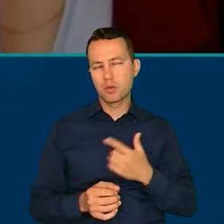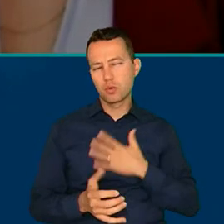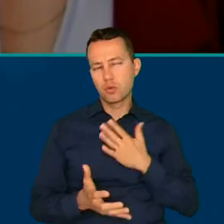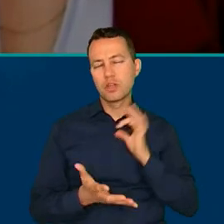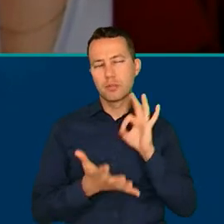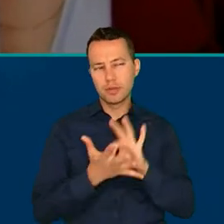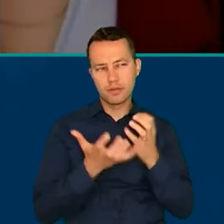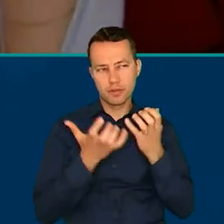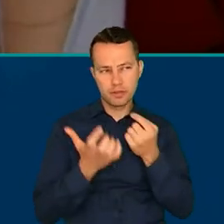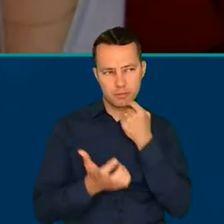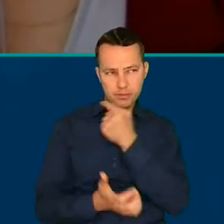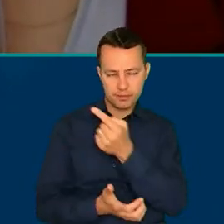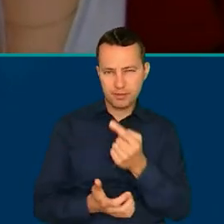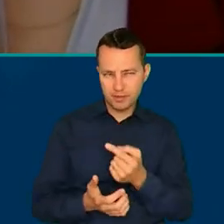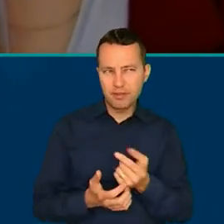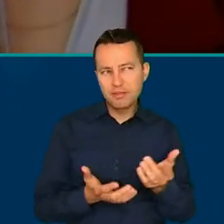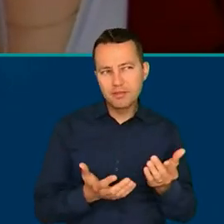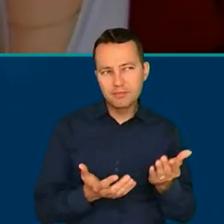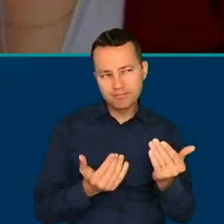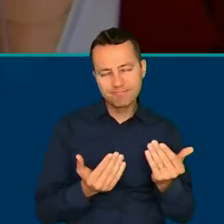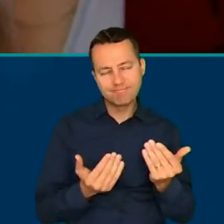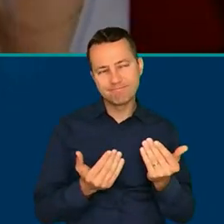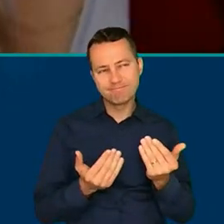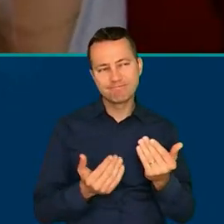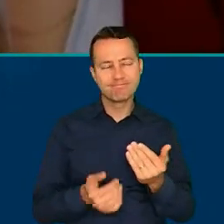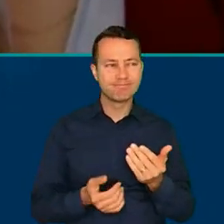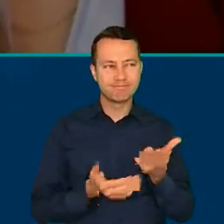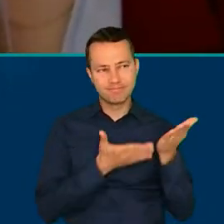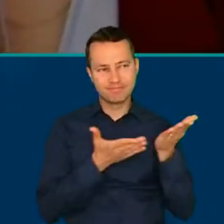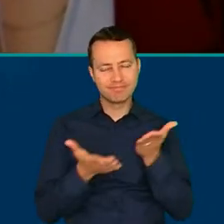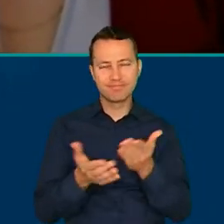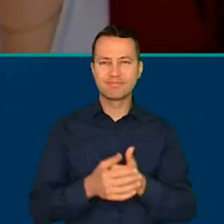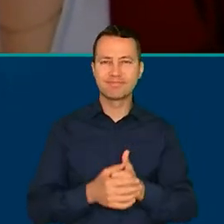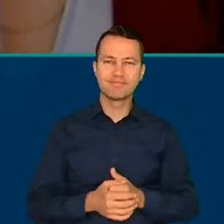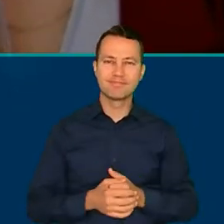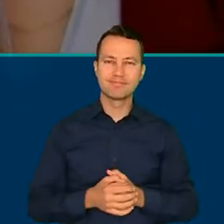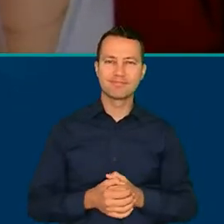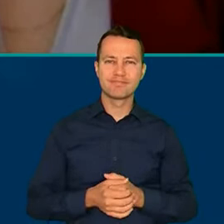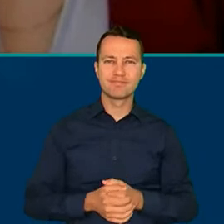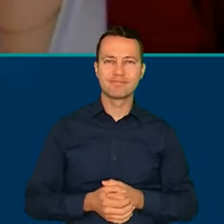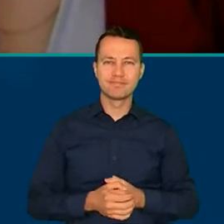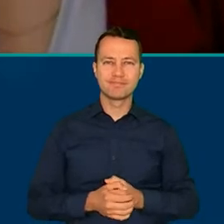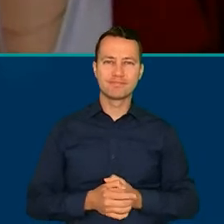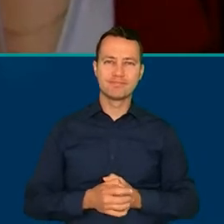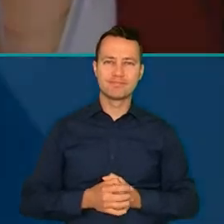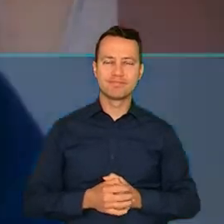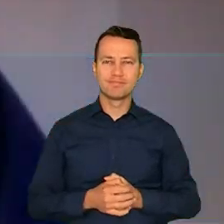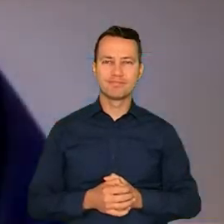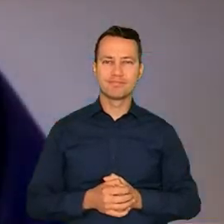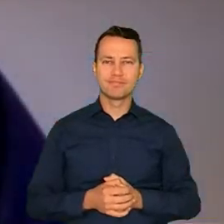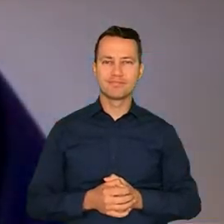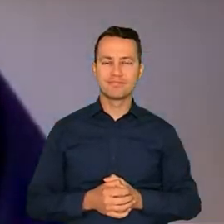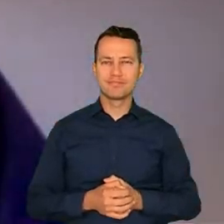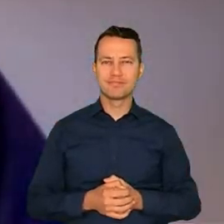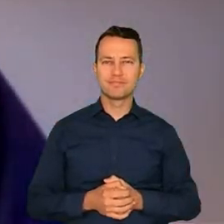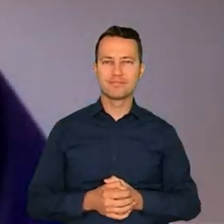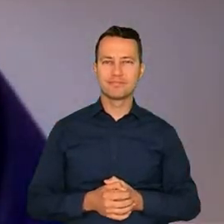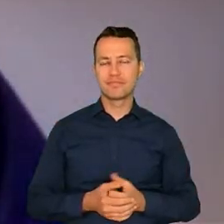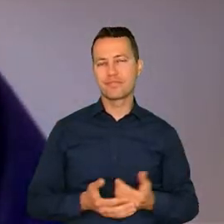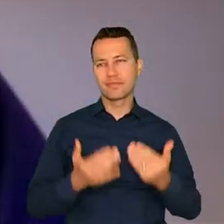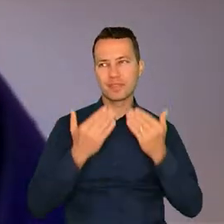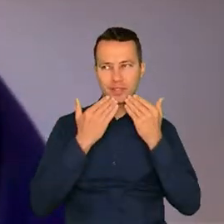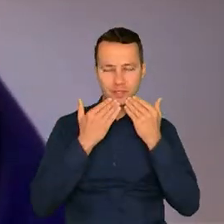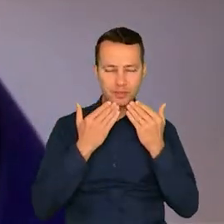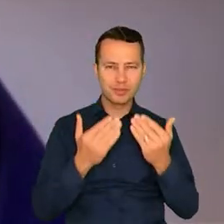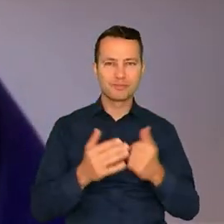sure that Beata Faracik would like to add something. Thank you very much. Yes, I